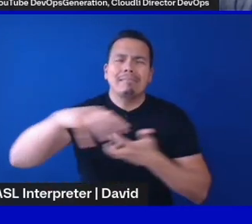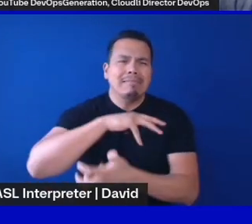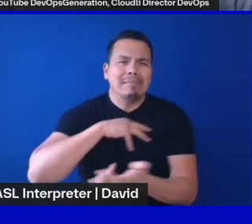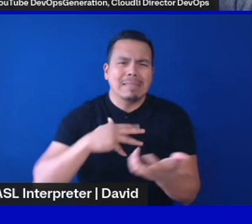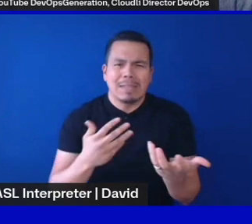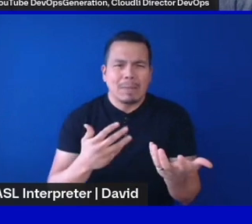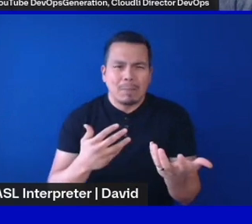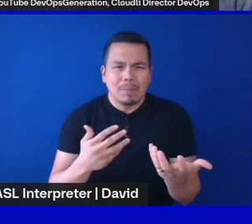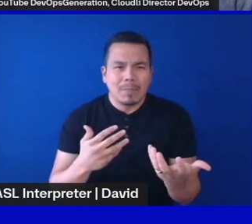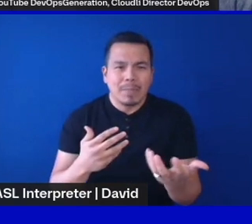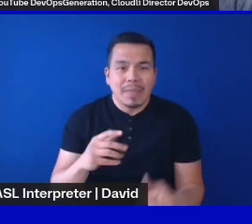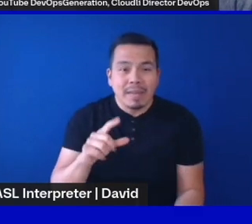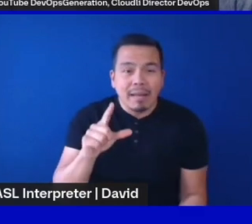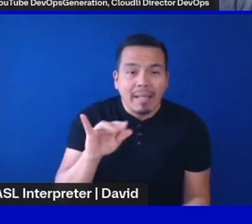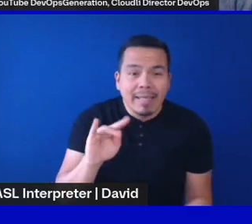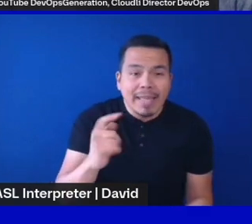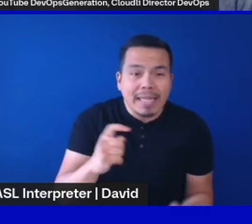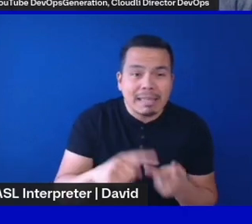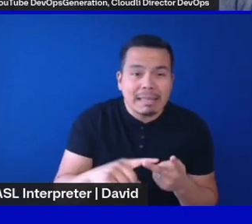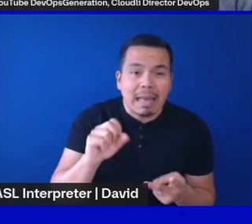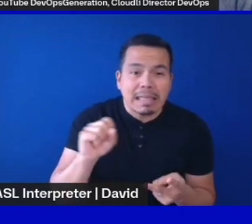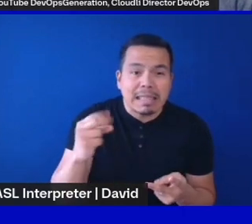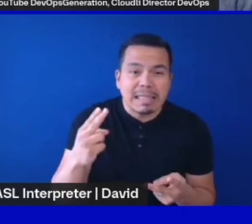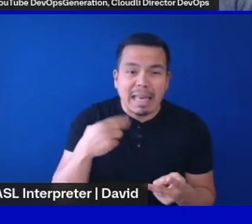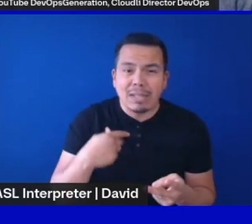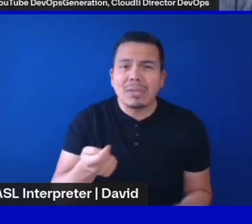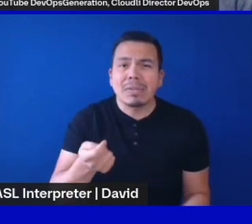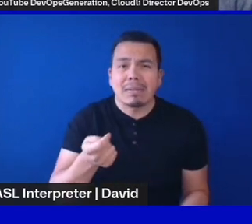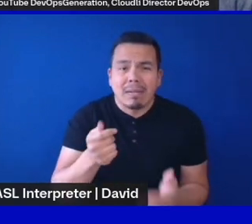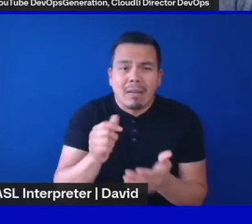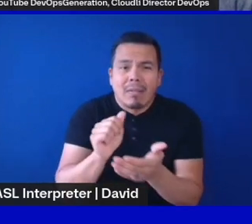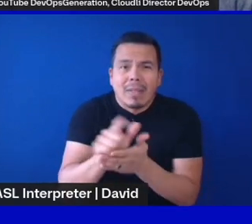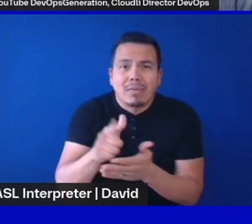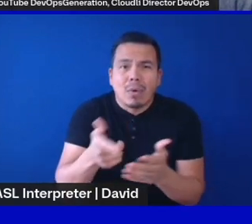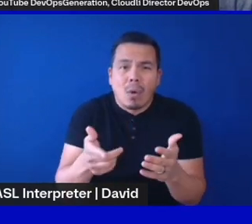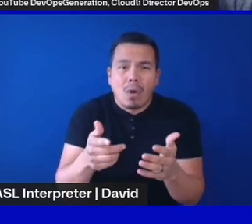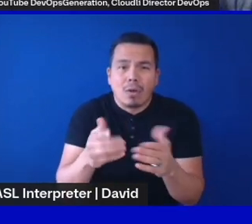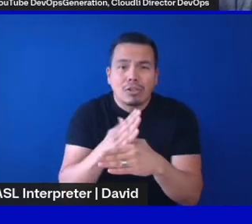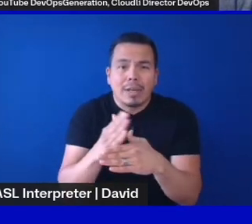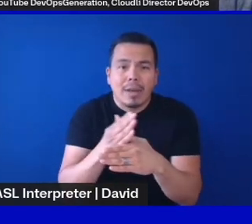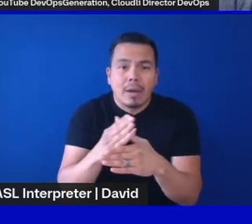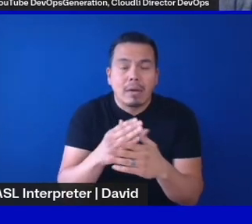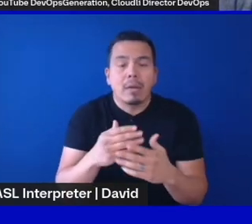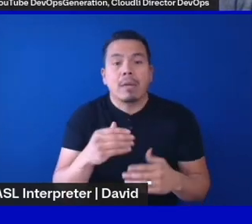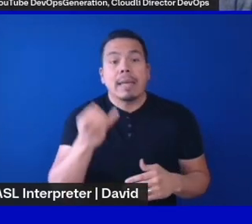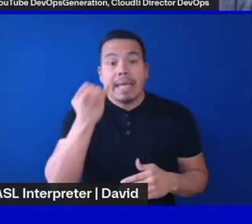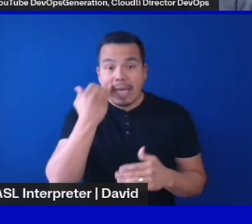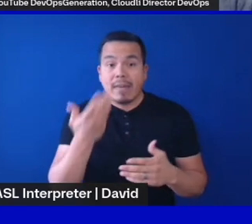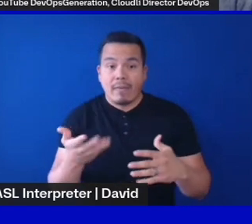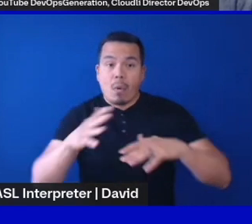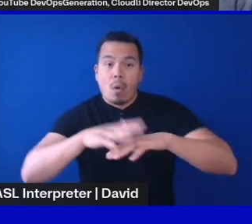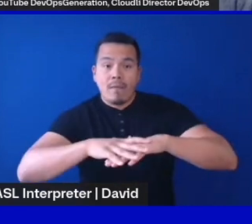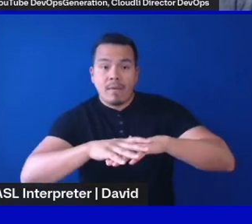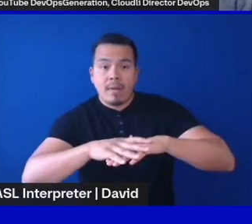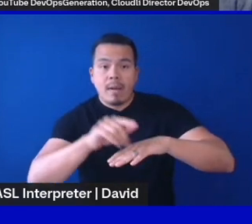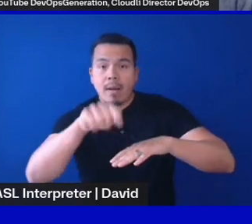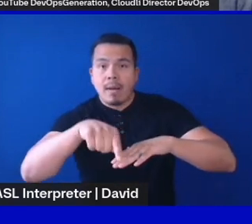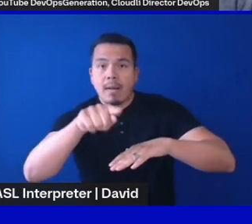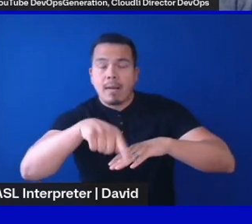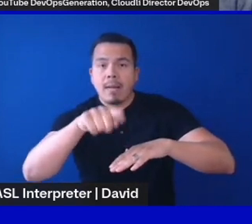and SSH, there's not really much overlap. And when you look at some of the overlap between these companies, it's interesting is